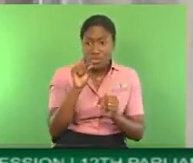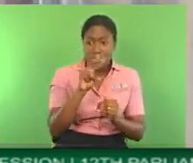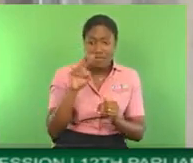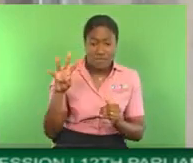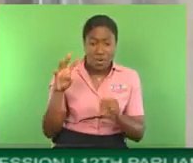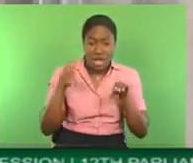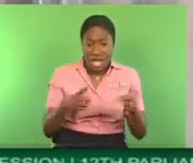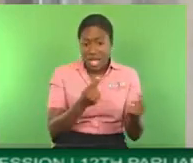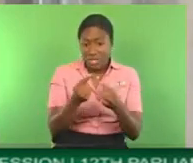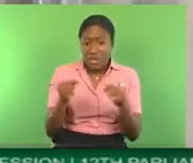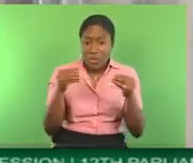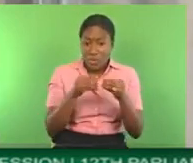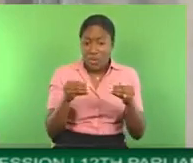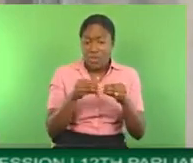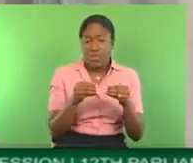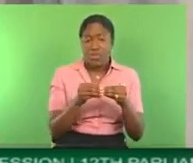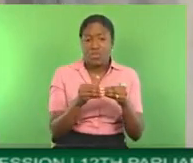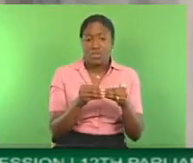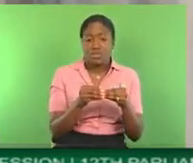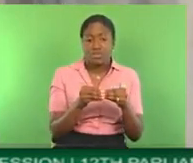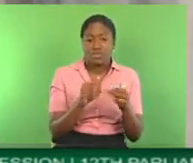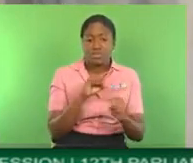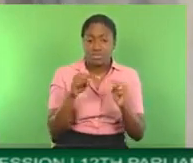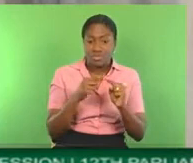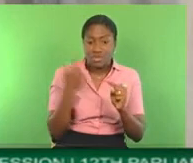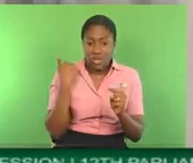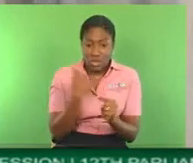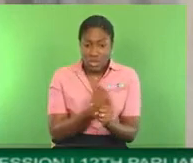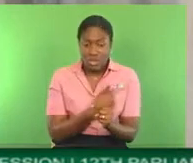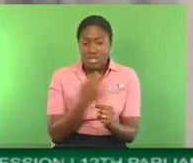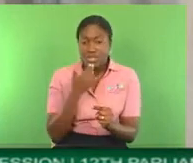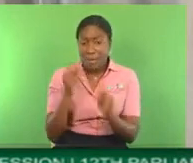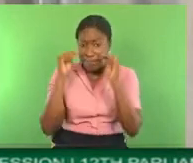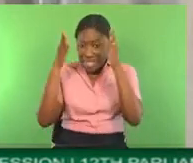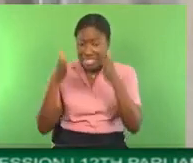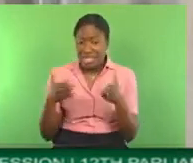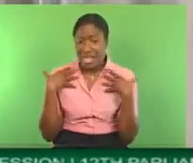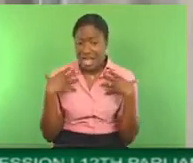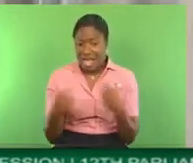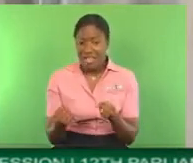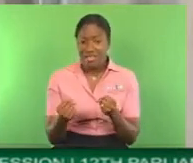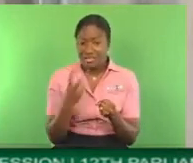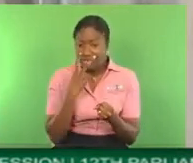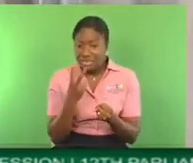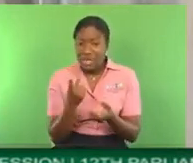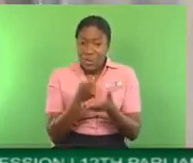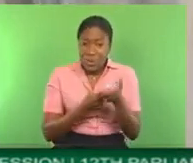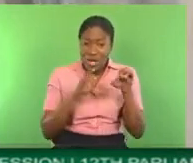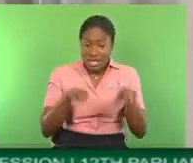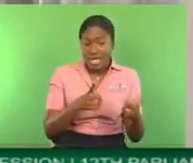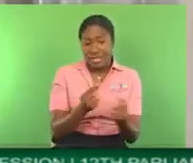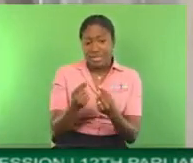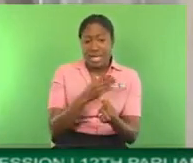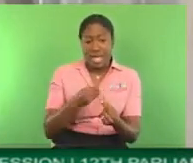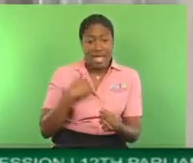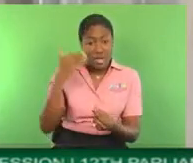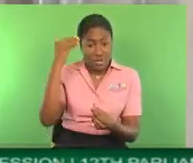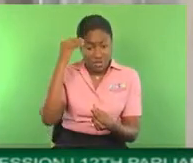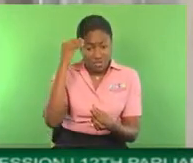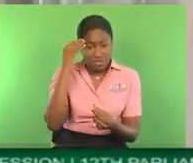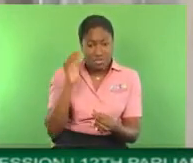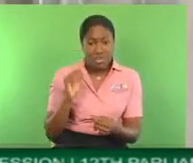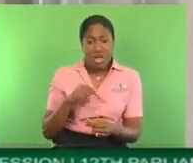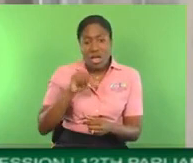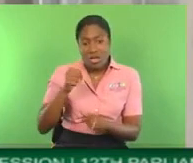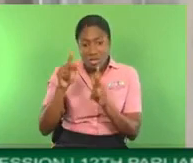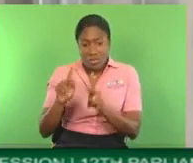could be done as we question the Minister of Health to see what could be done. And I know my colleague will talk about the cath